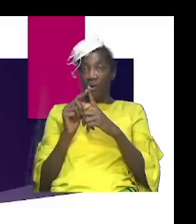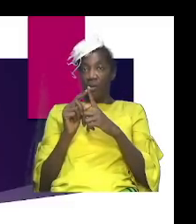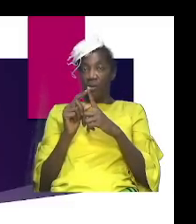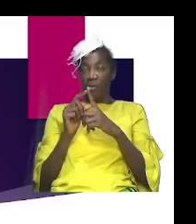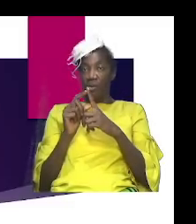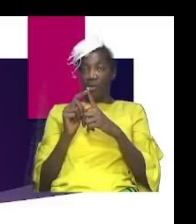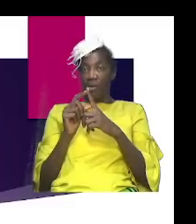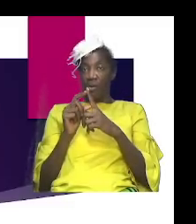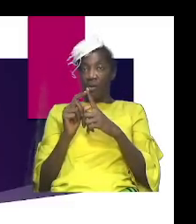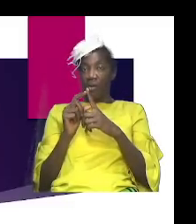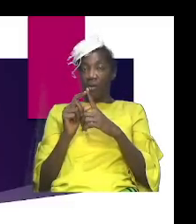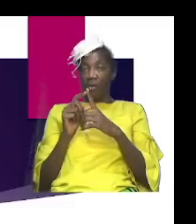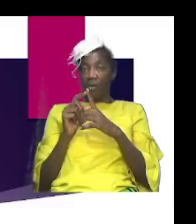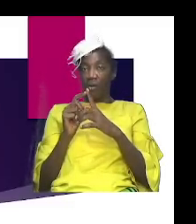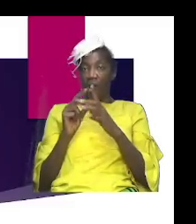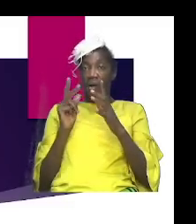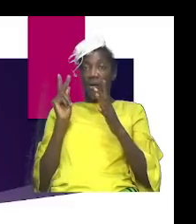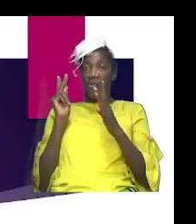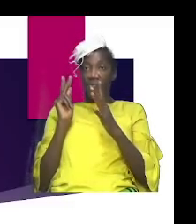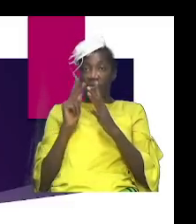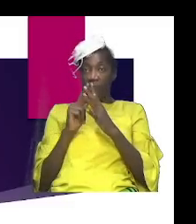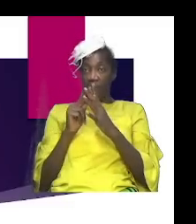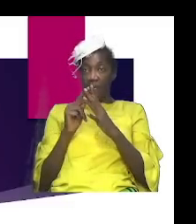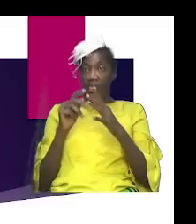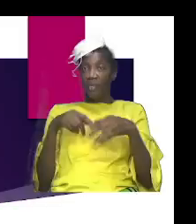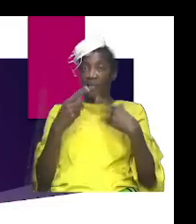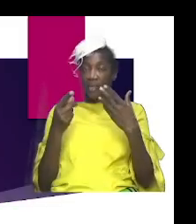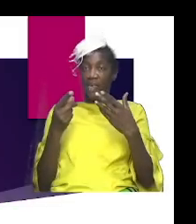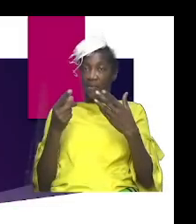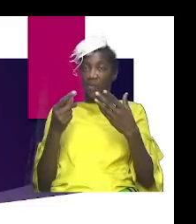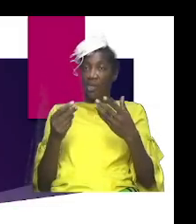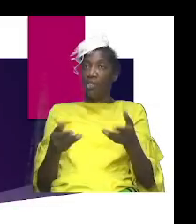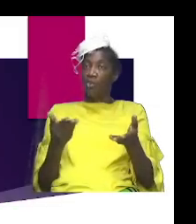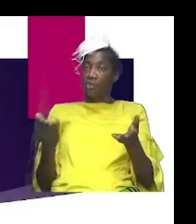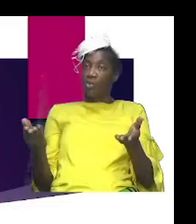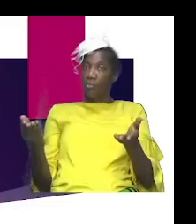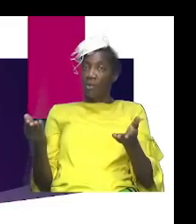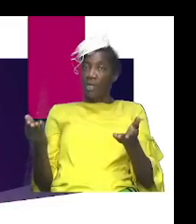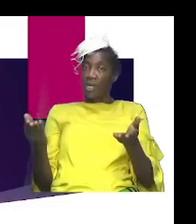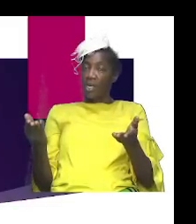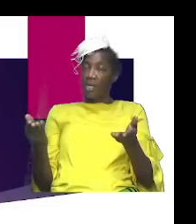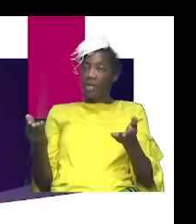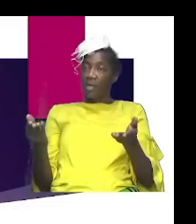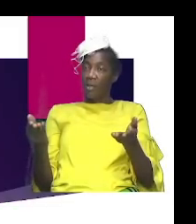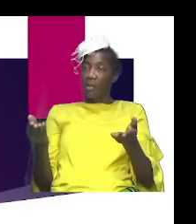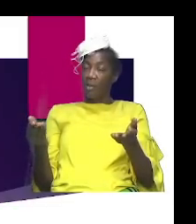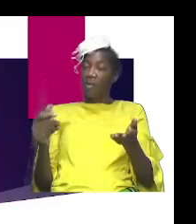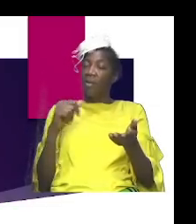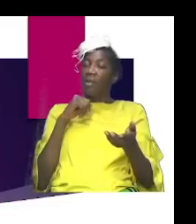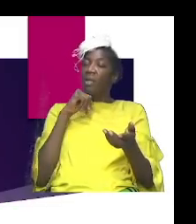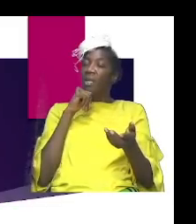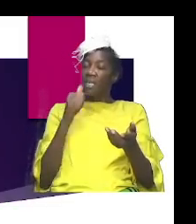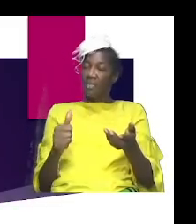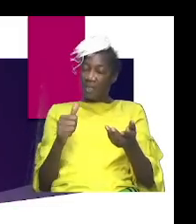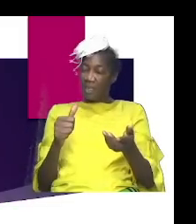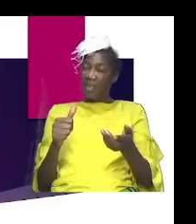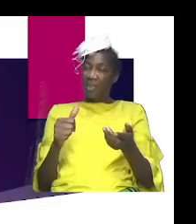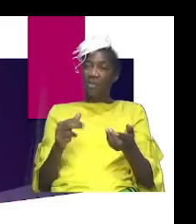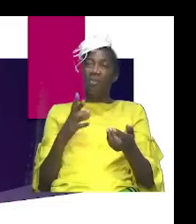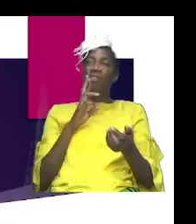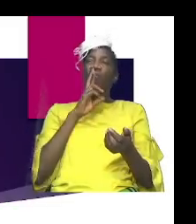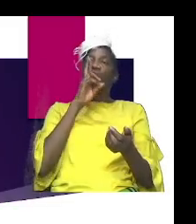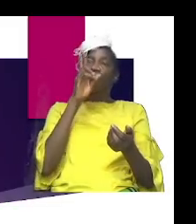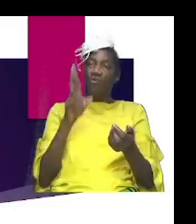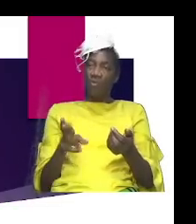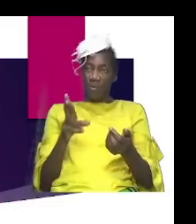a phrase is applied to an object or an action, which is not literal.